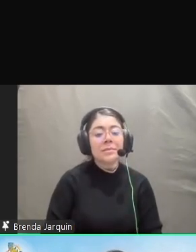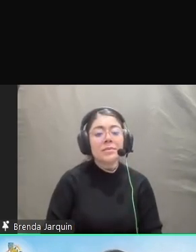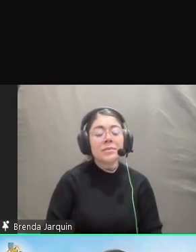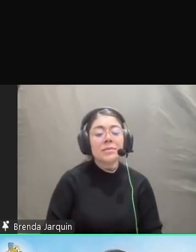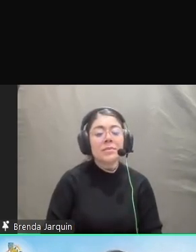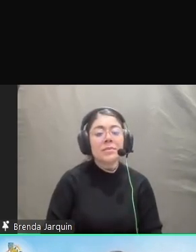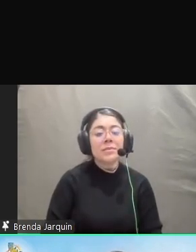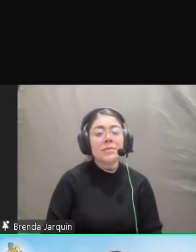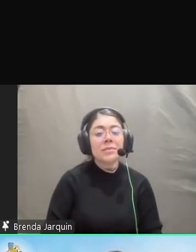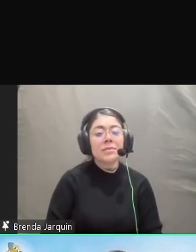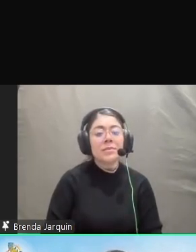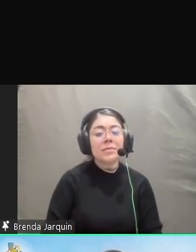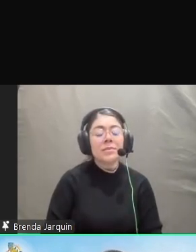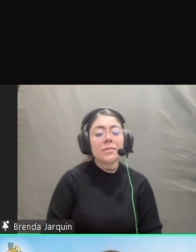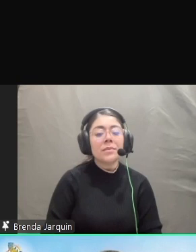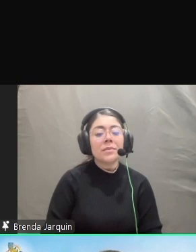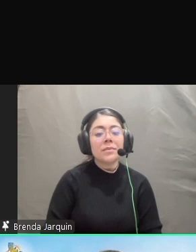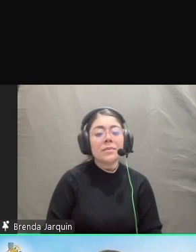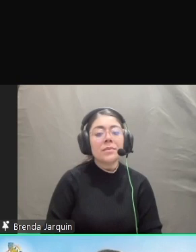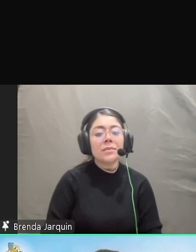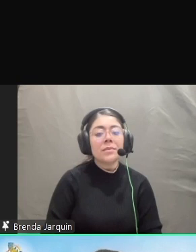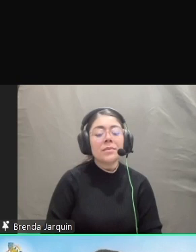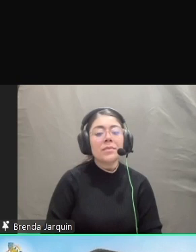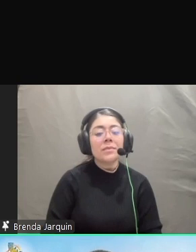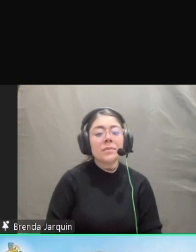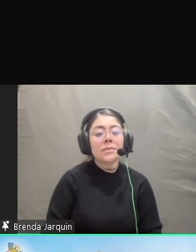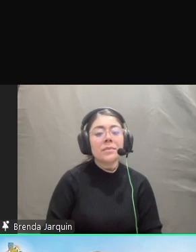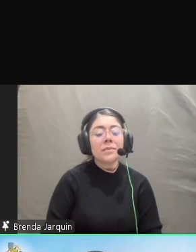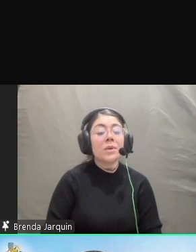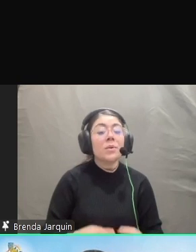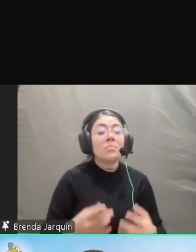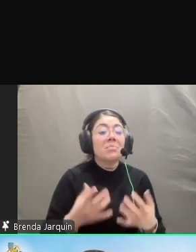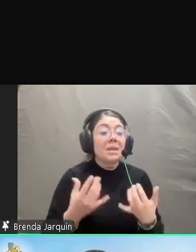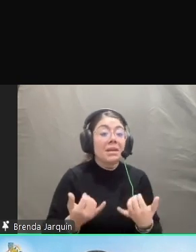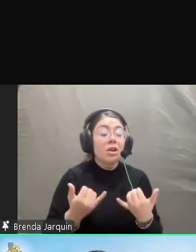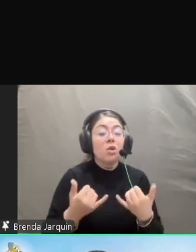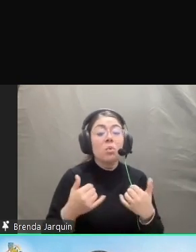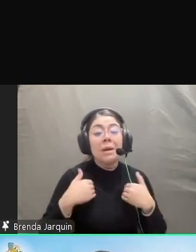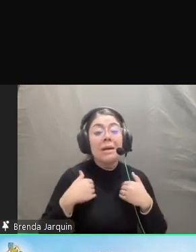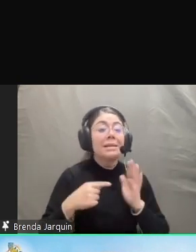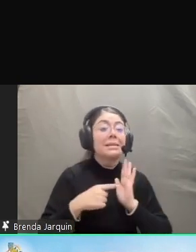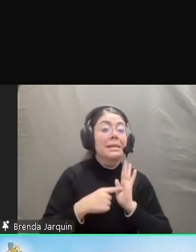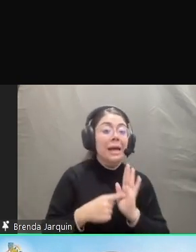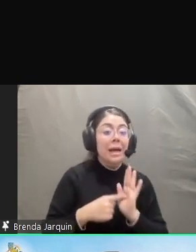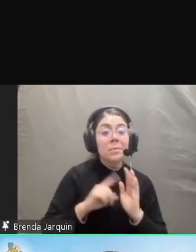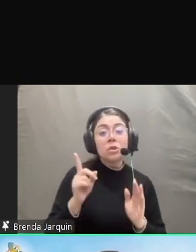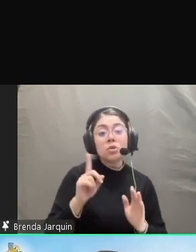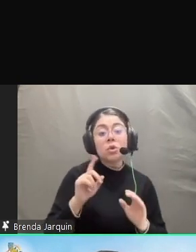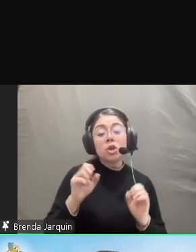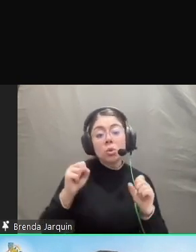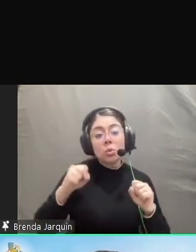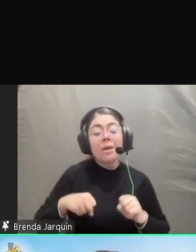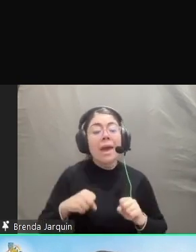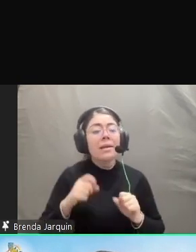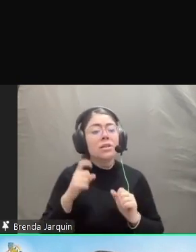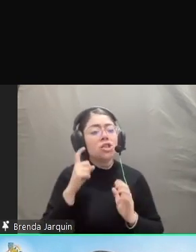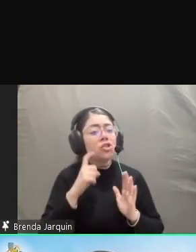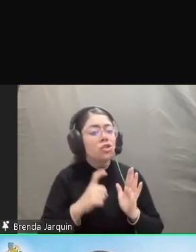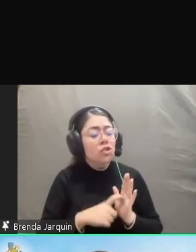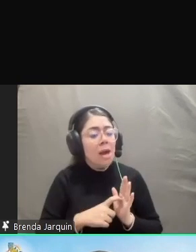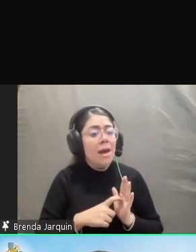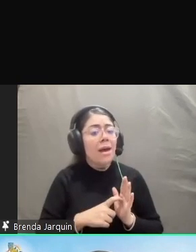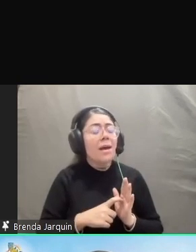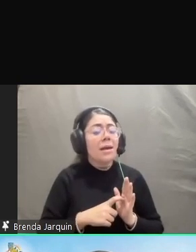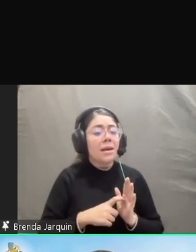for ease of getting into this very difficult work that for which we have to really reserve time